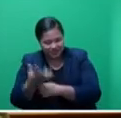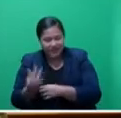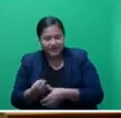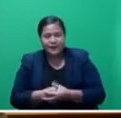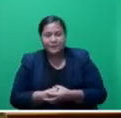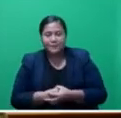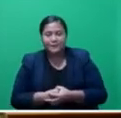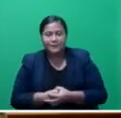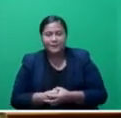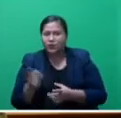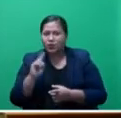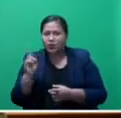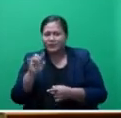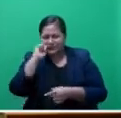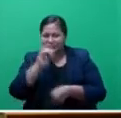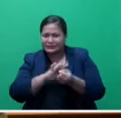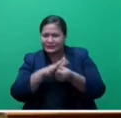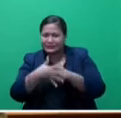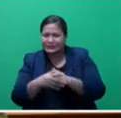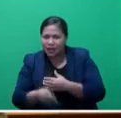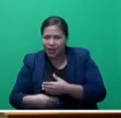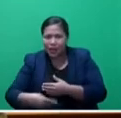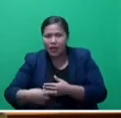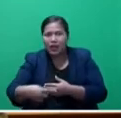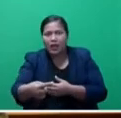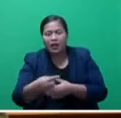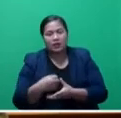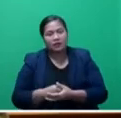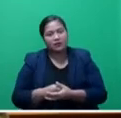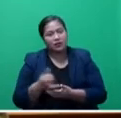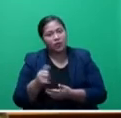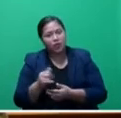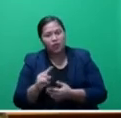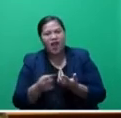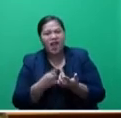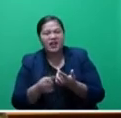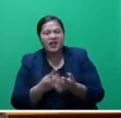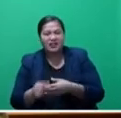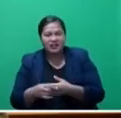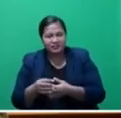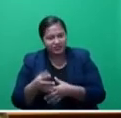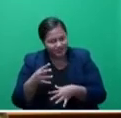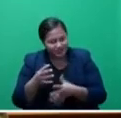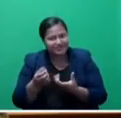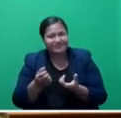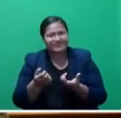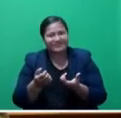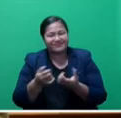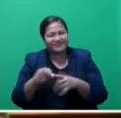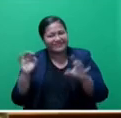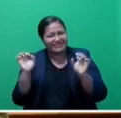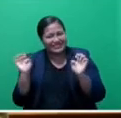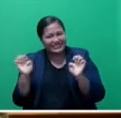the pandemic continues, or we have another such pandemic or disturbances in the Pacific, given the trade warfare between the